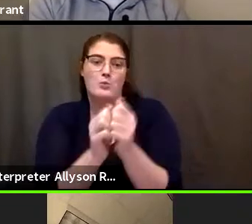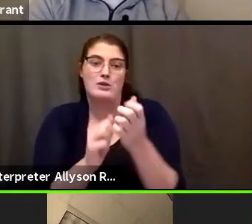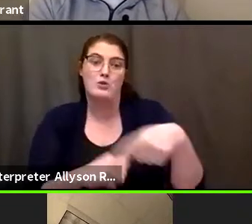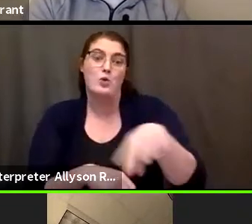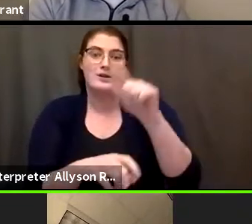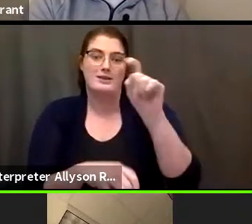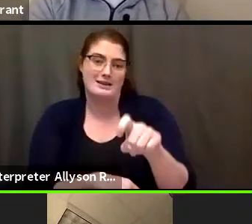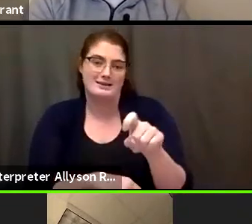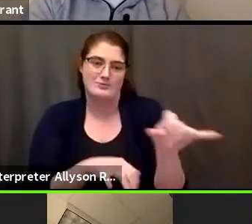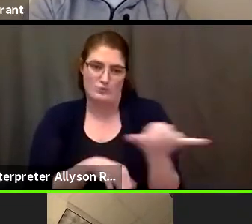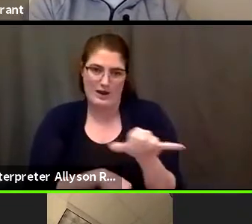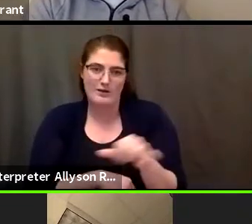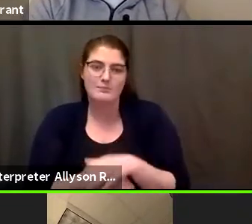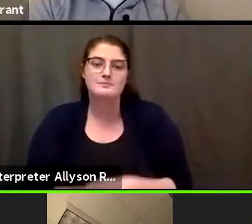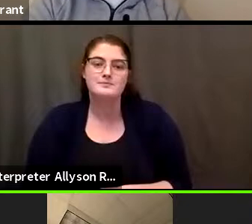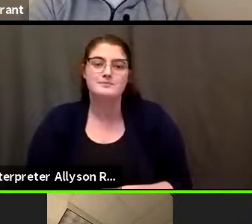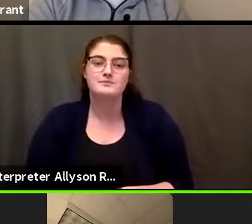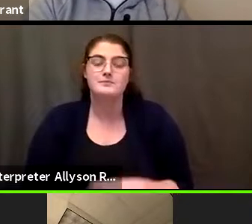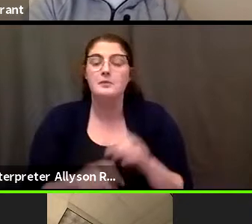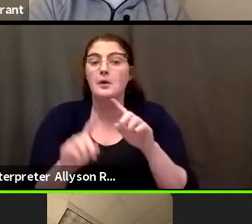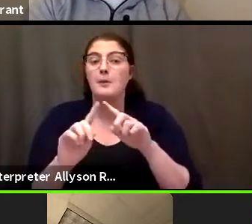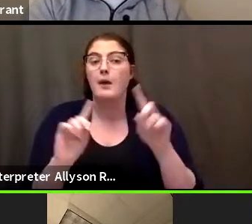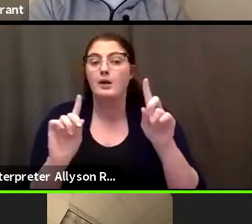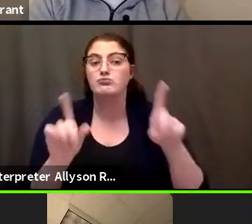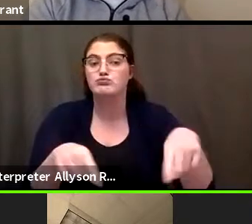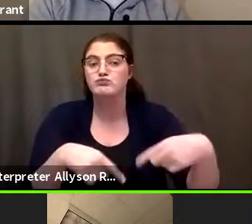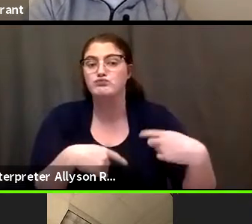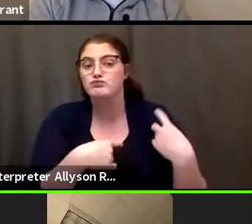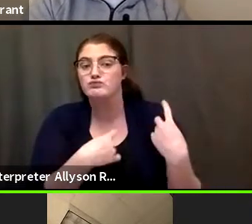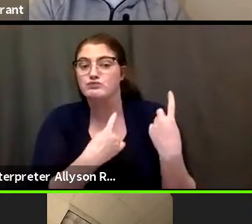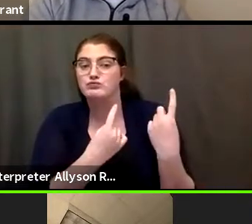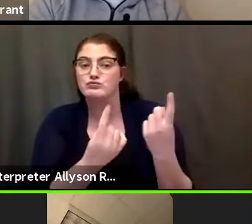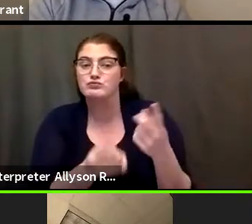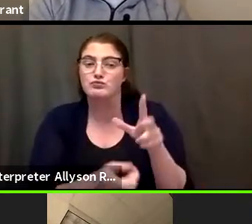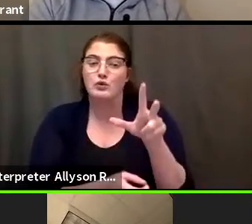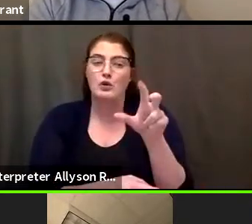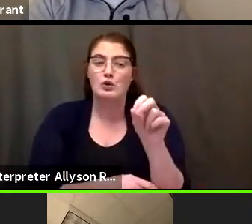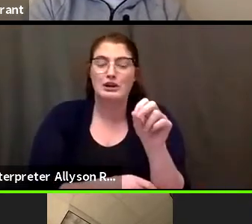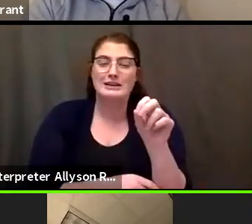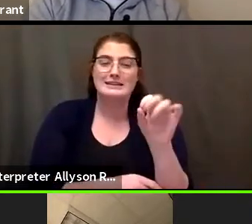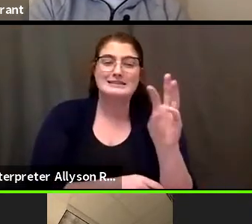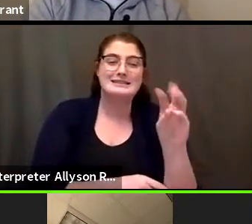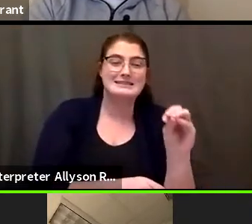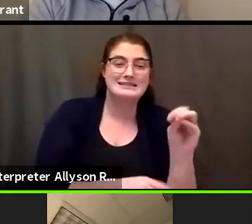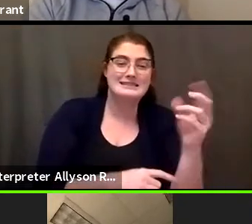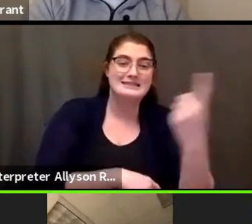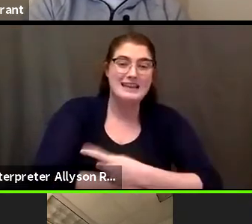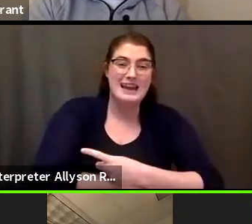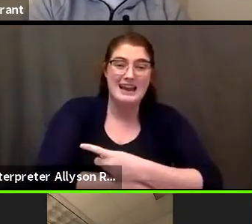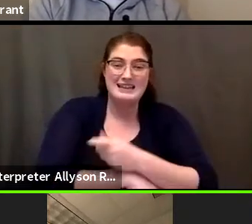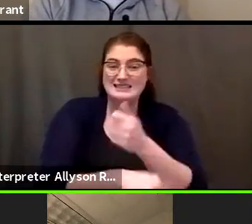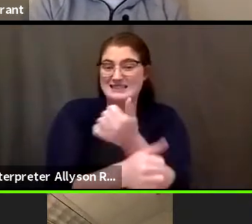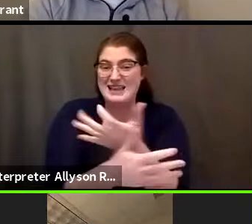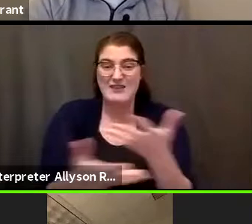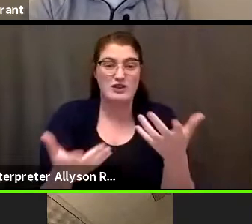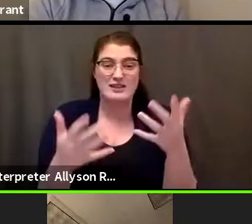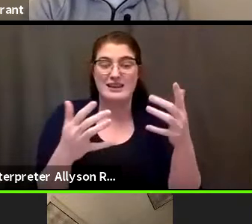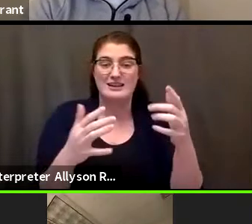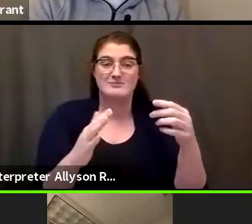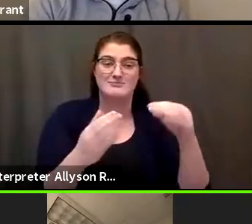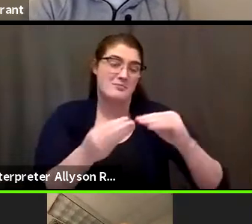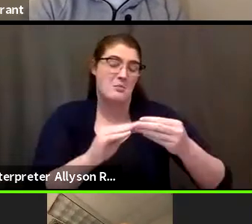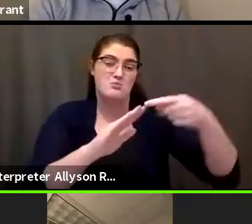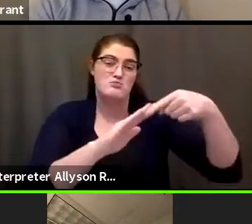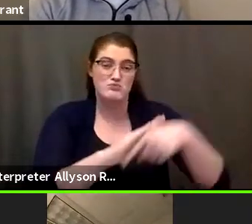now. But over the last 30 to 60 days, pretty much everything is down with the